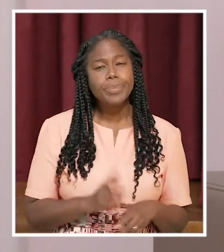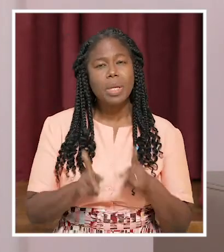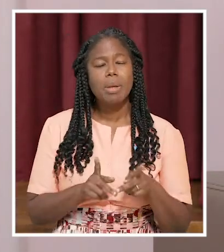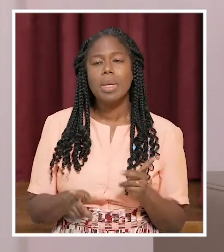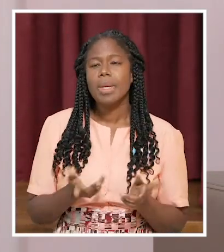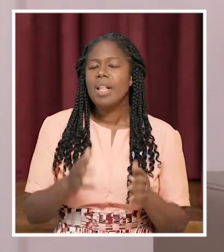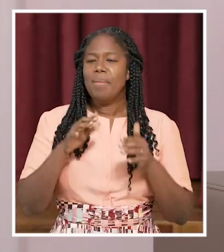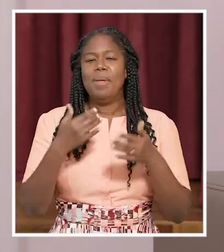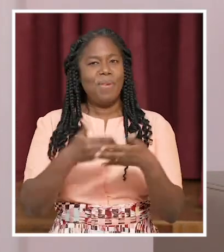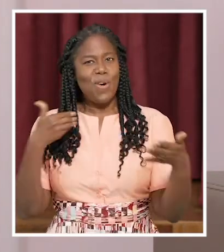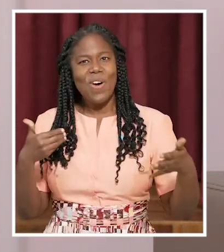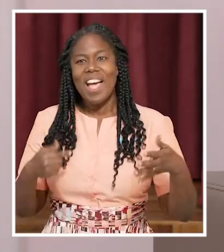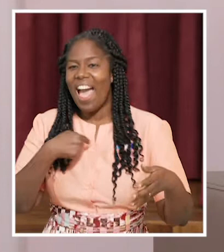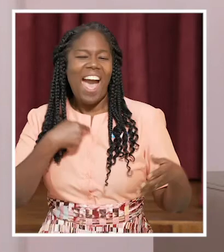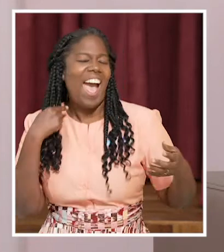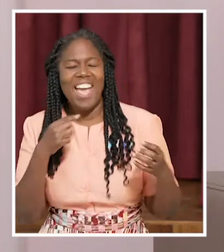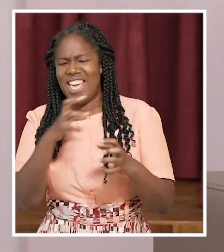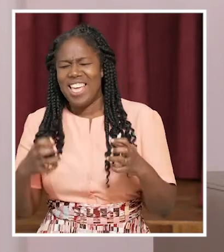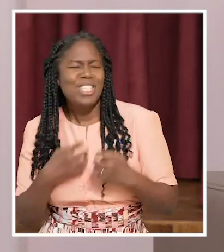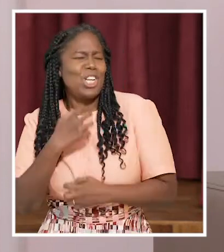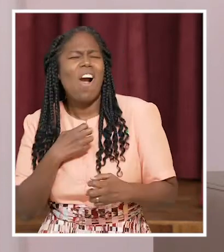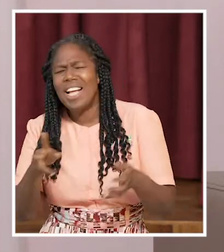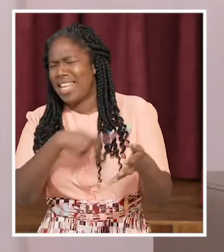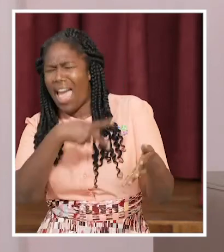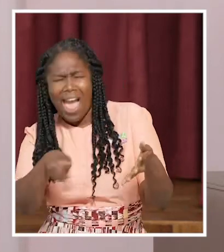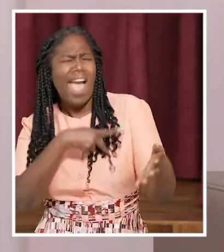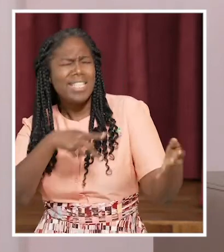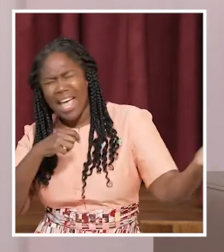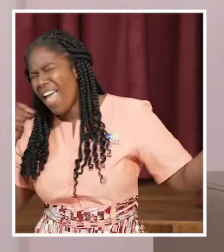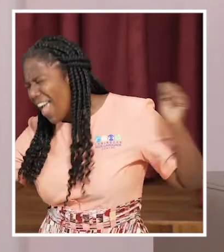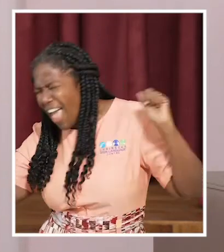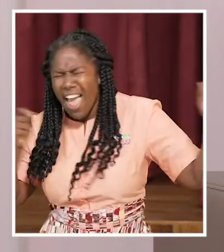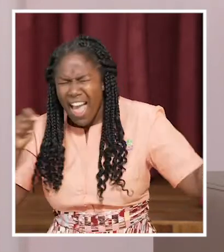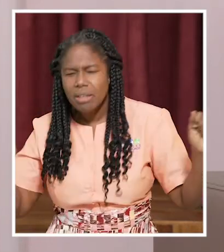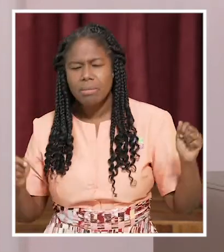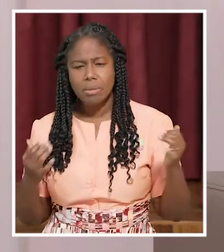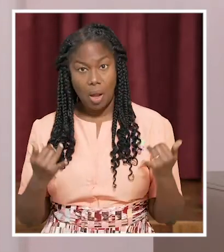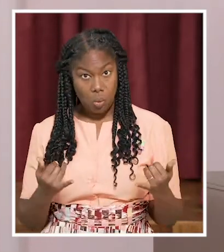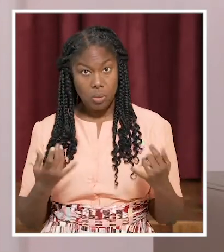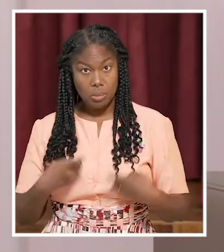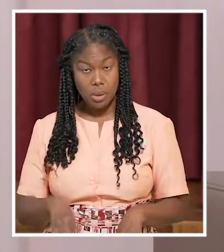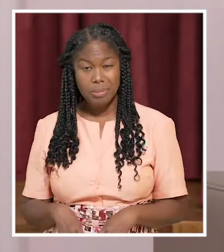they normally would like to do. So students lose interest in their classroom activities.